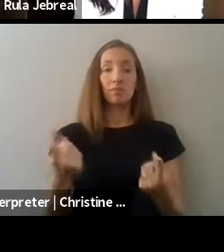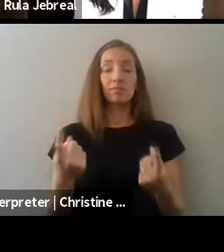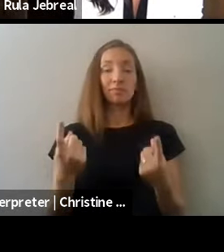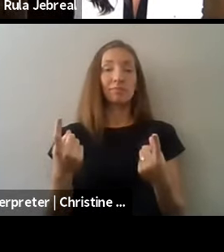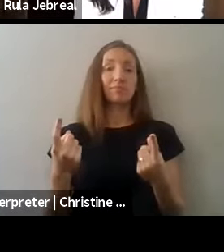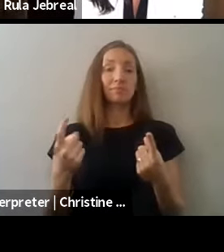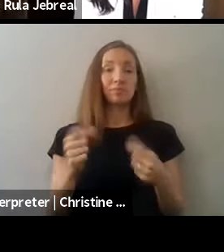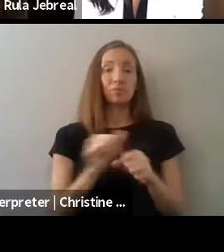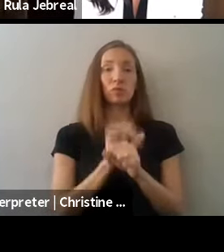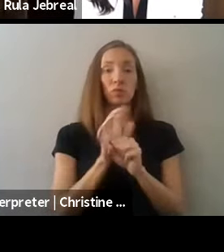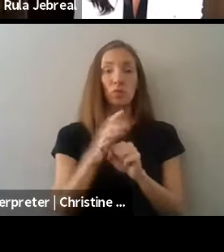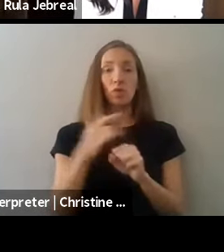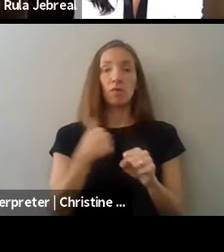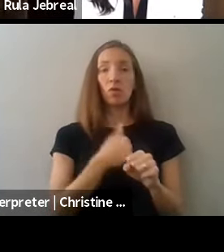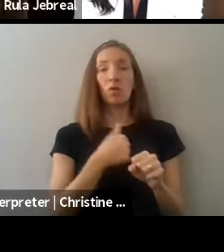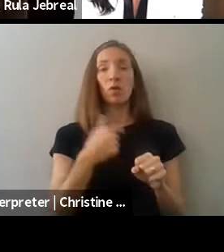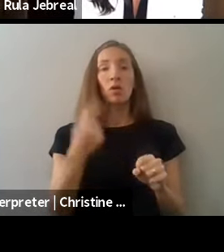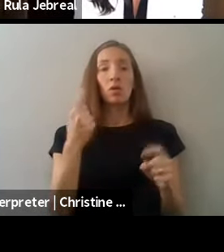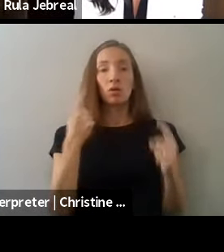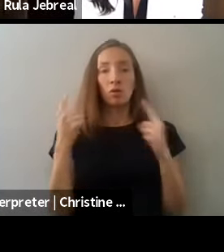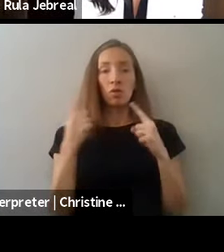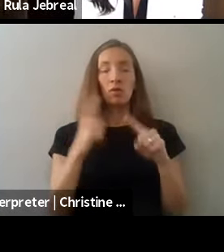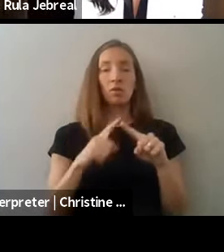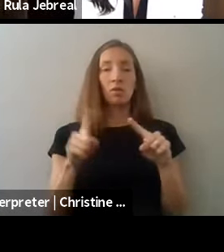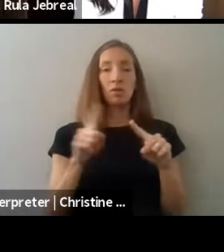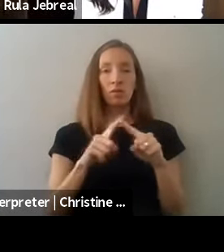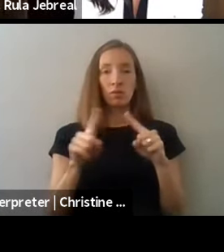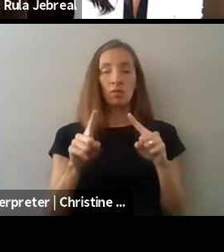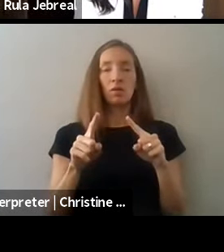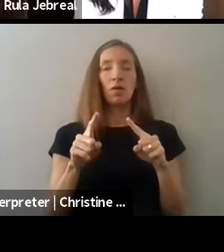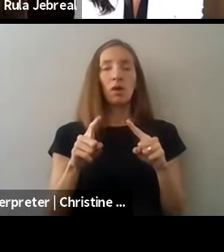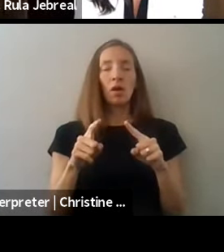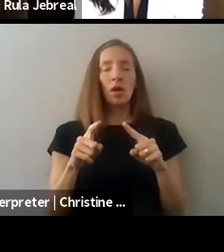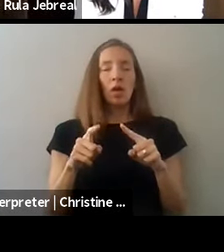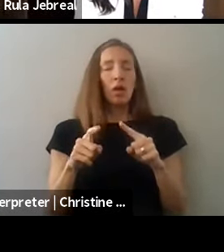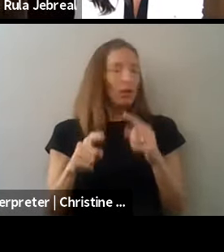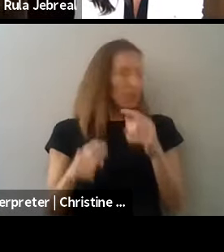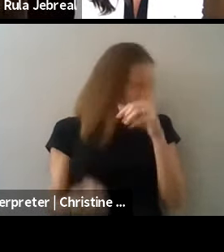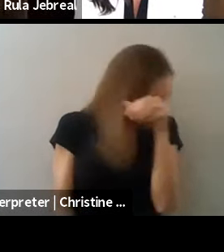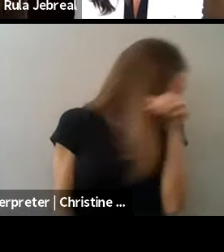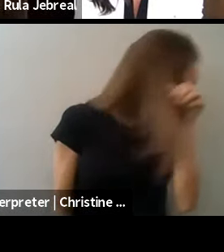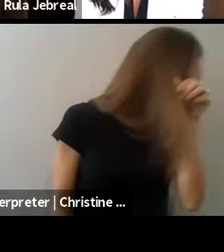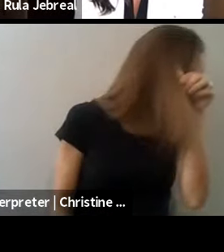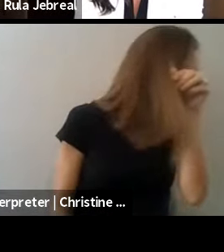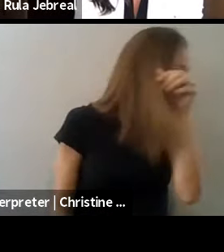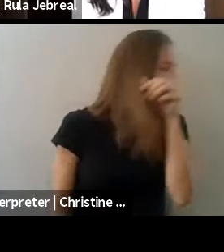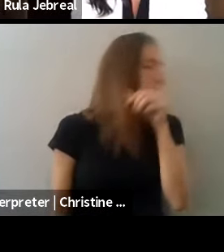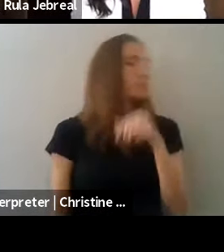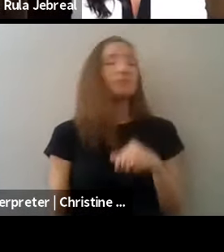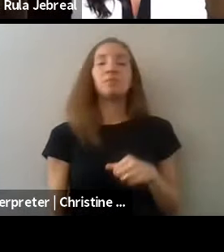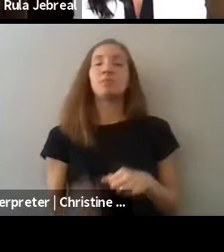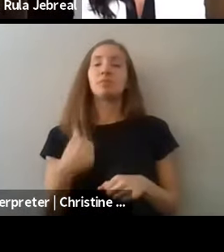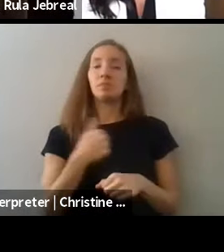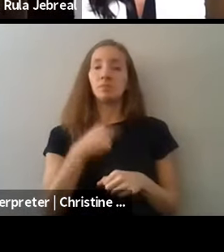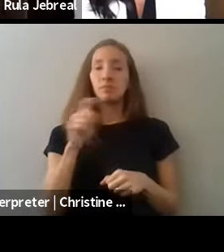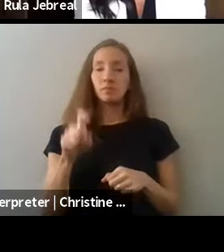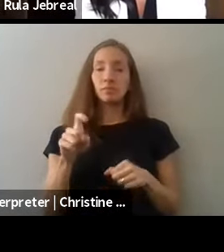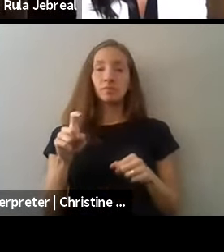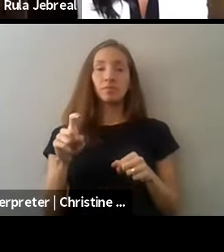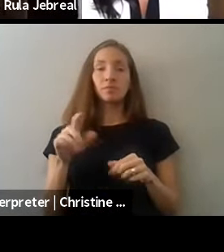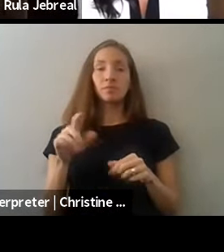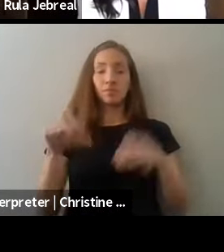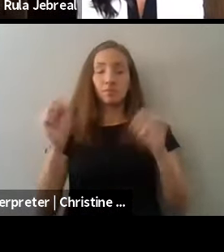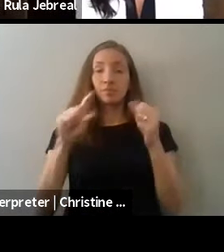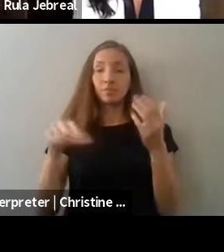of partnerships. And we need to take this opportunity to continue to build those partnerships, create new partnerships,